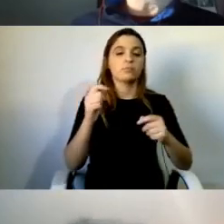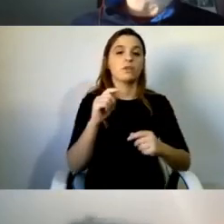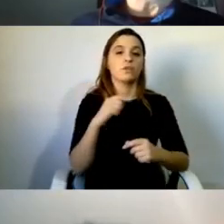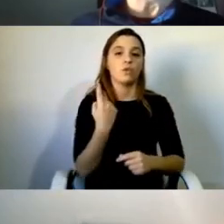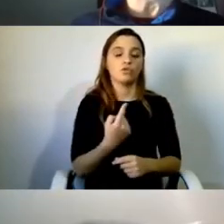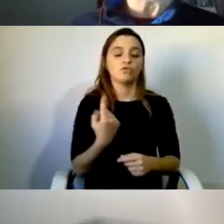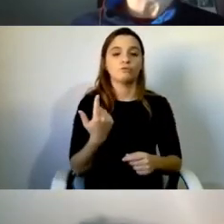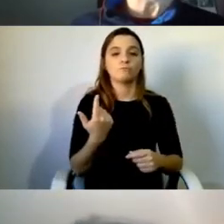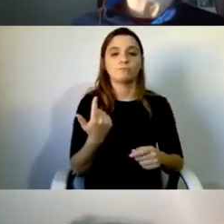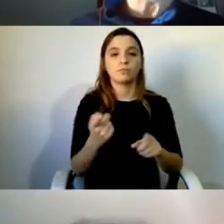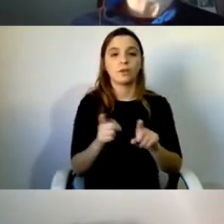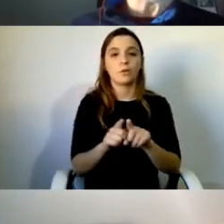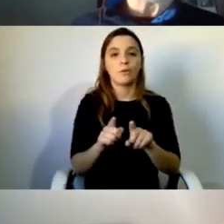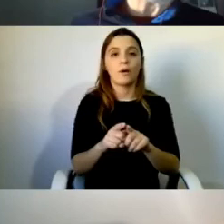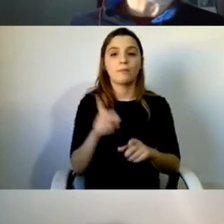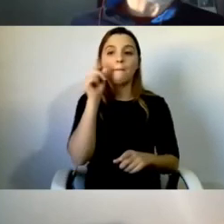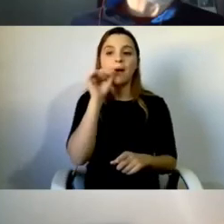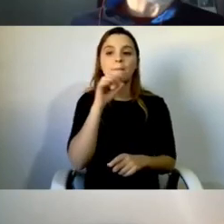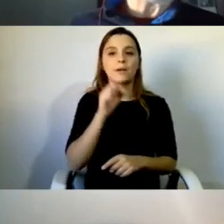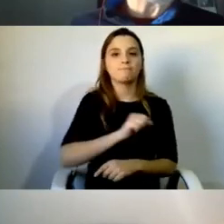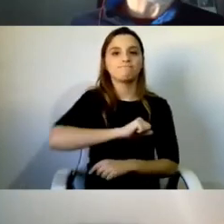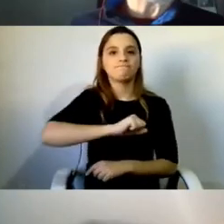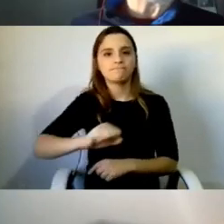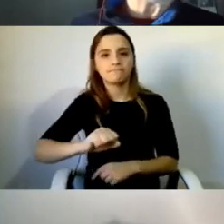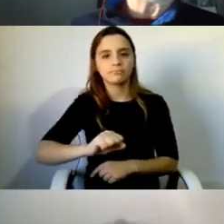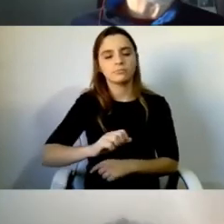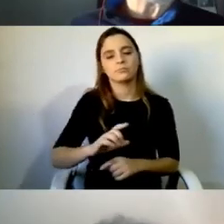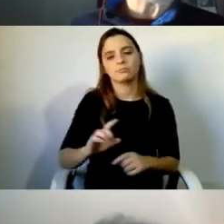which was neither politically correct nor